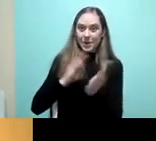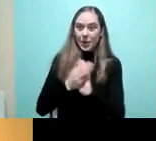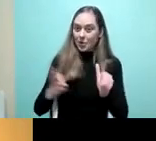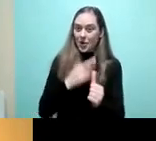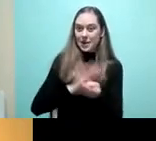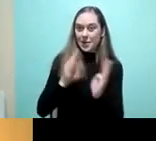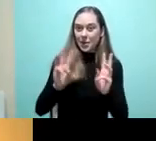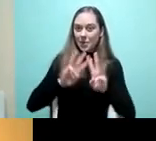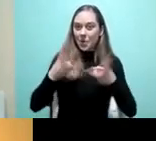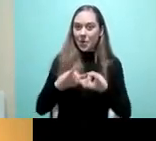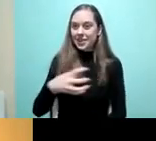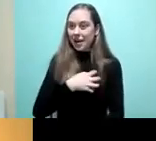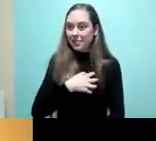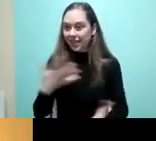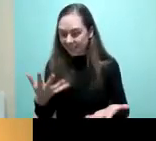anyway, so